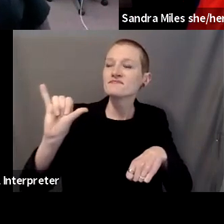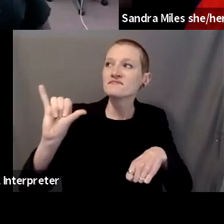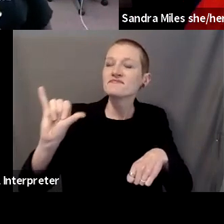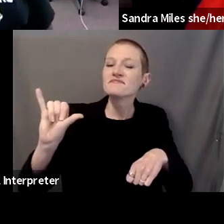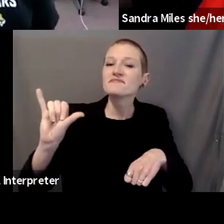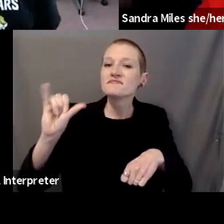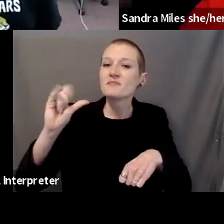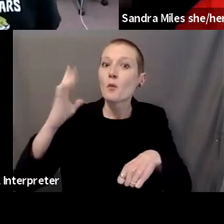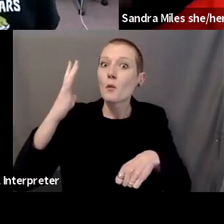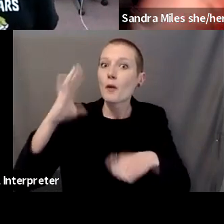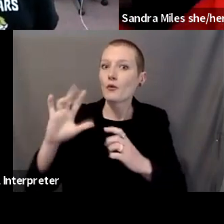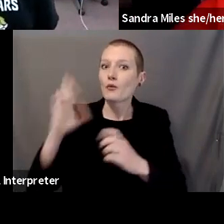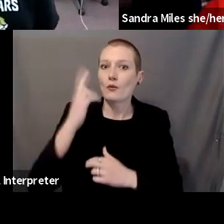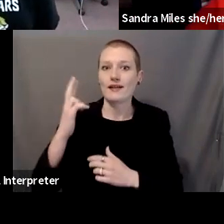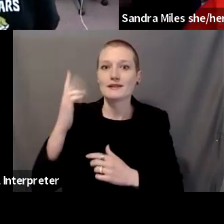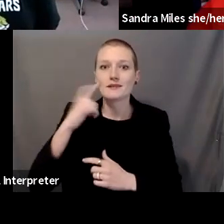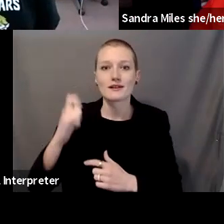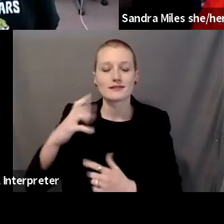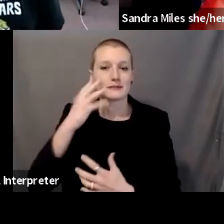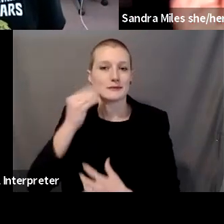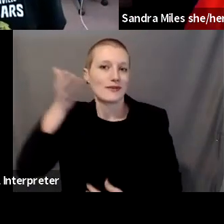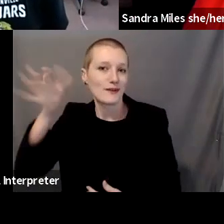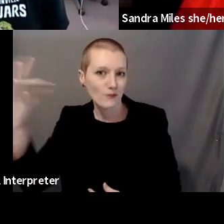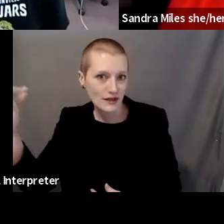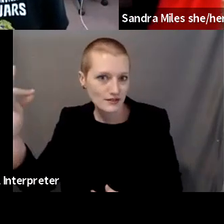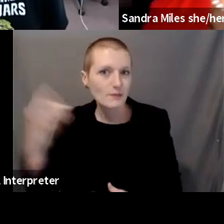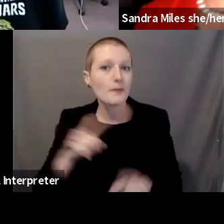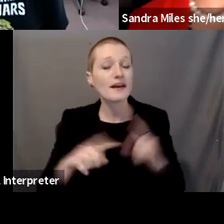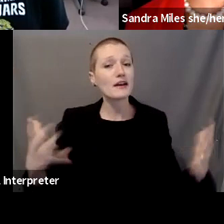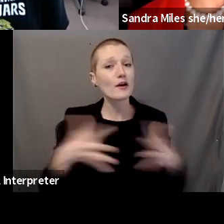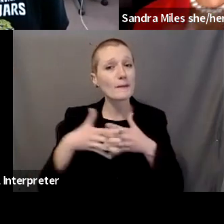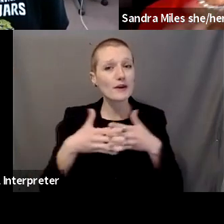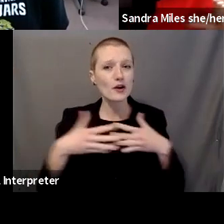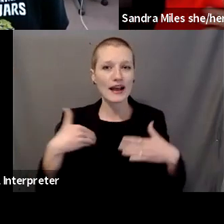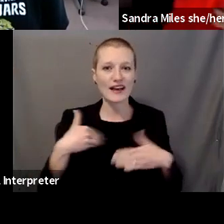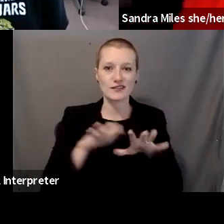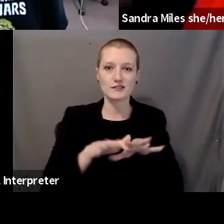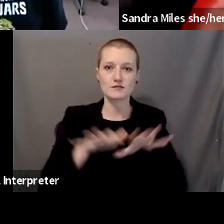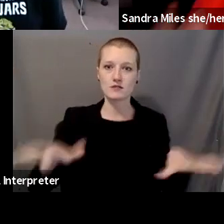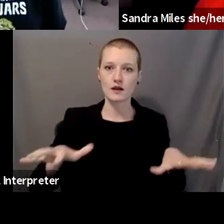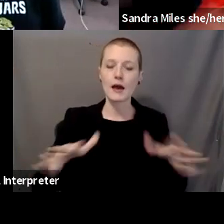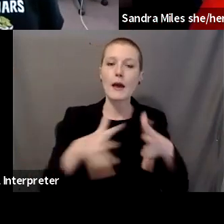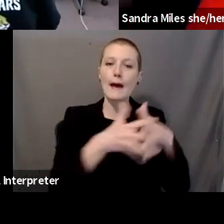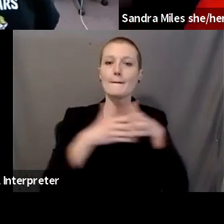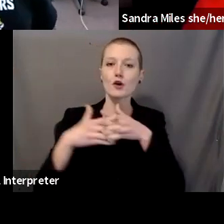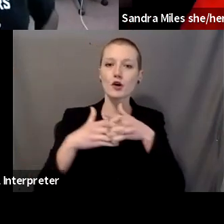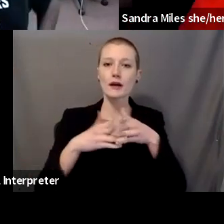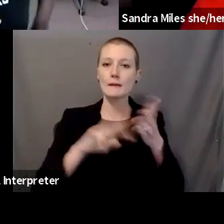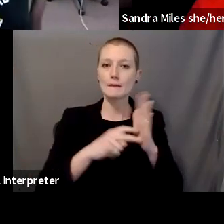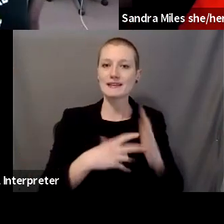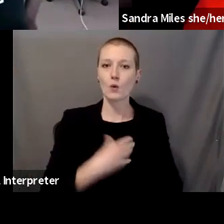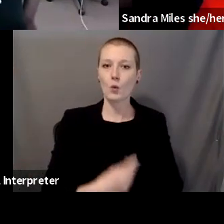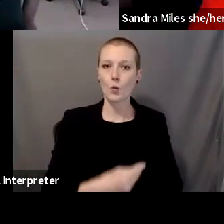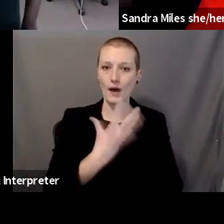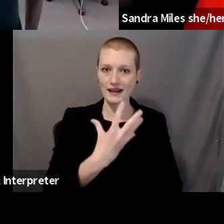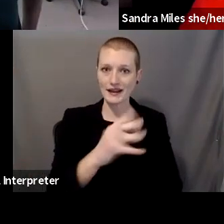where American is white and everybody else is anything else. But moving on, it's time for one last question, I think. I wanna make sure you all get a chance